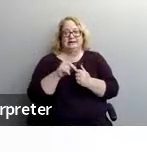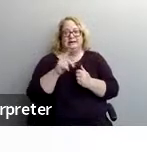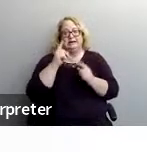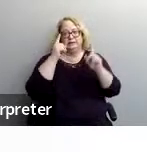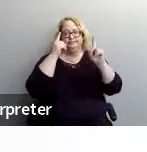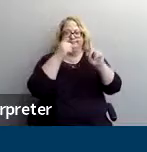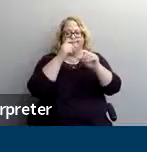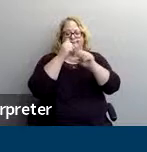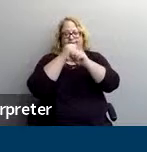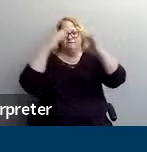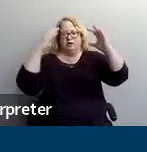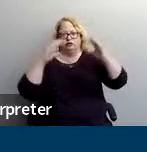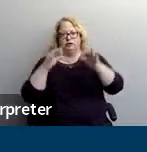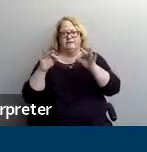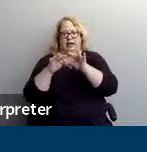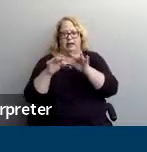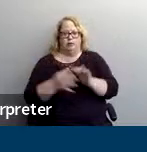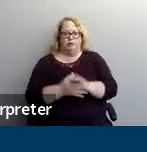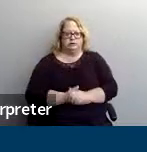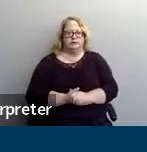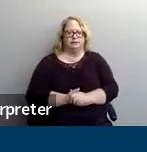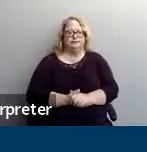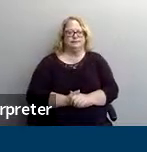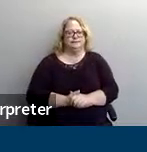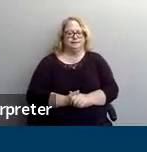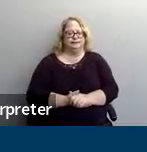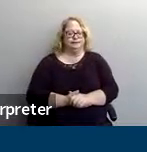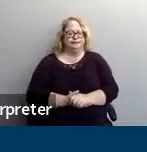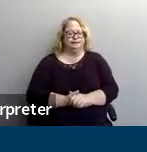district. Next slide, please.